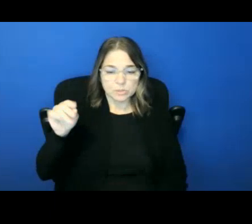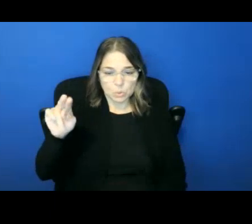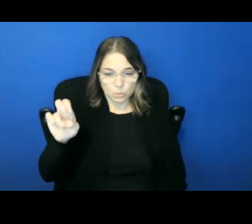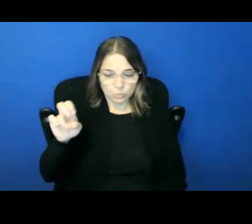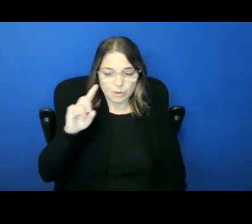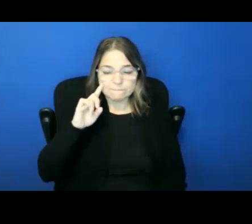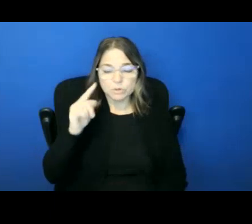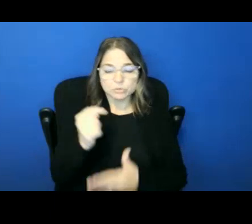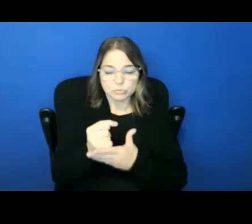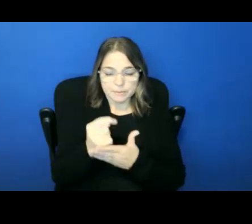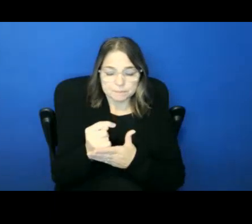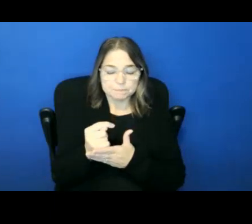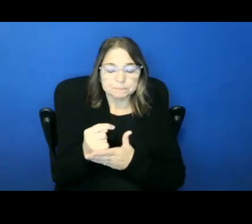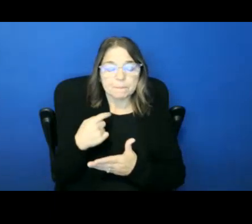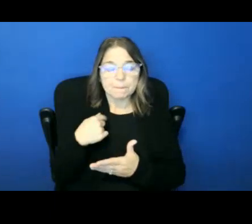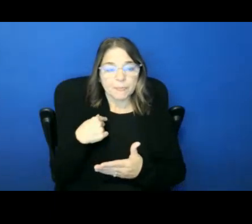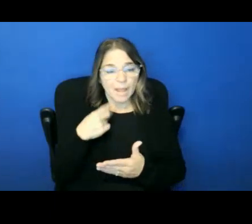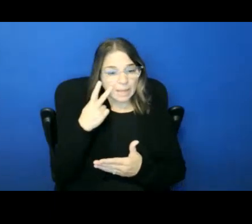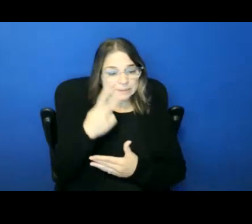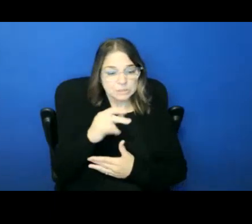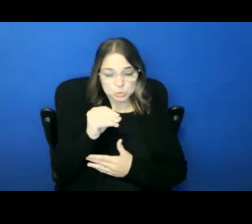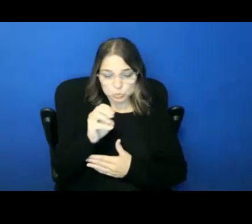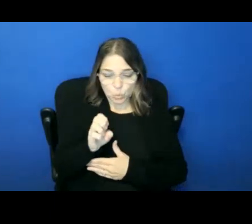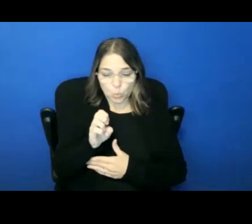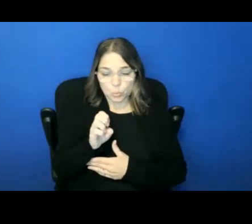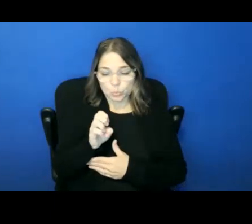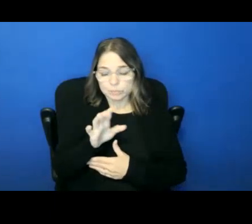for treatment. And I was seeing Joe about